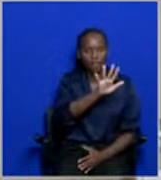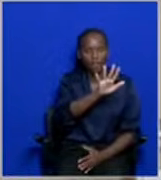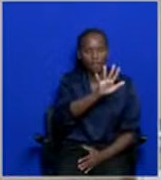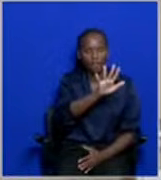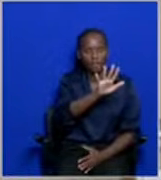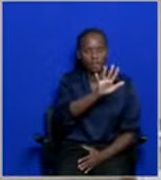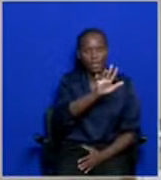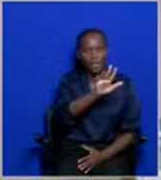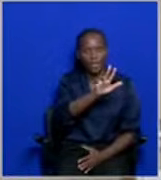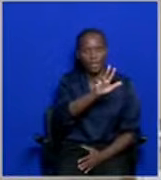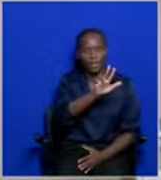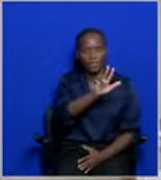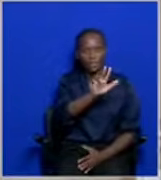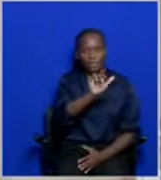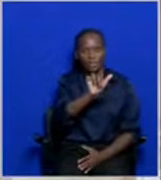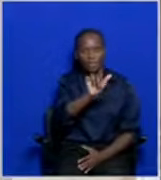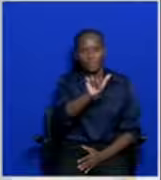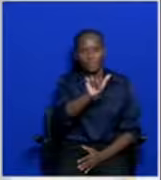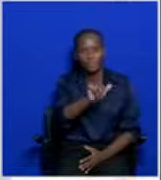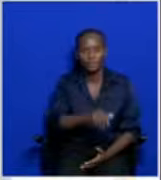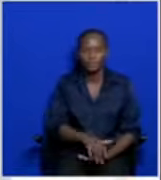There seems to be